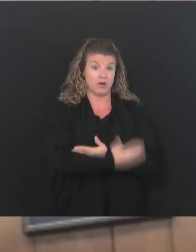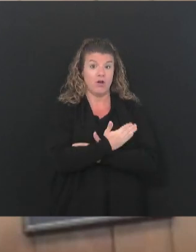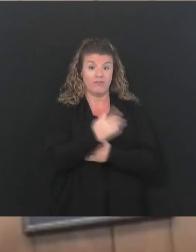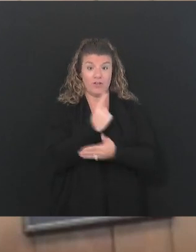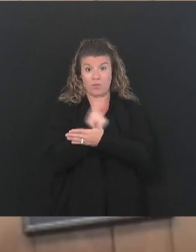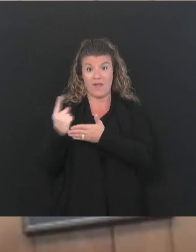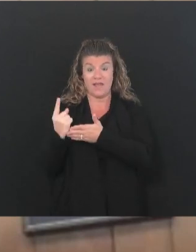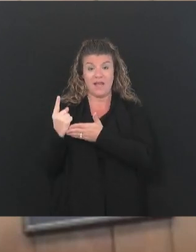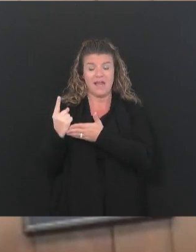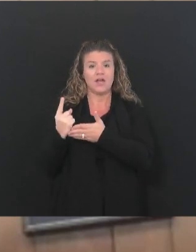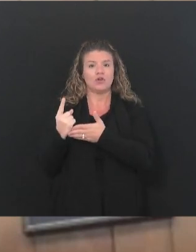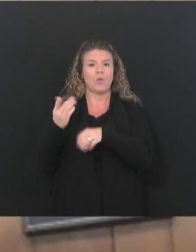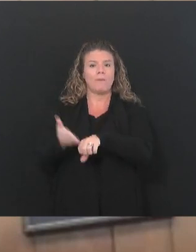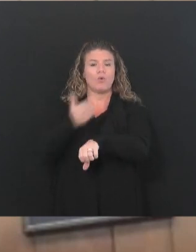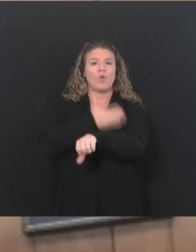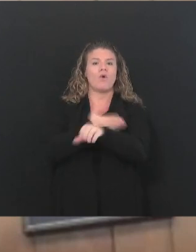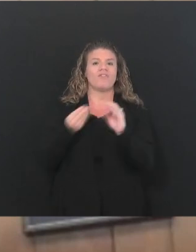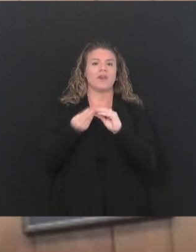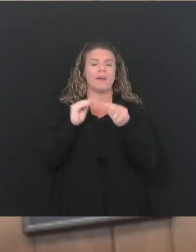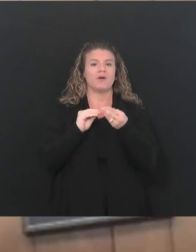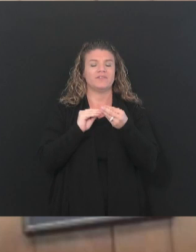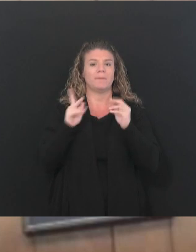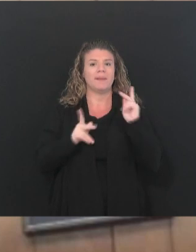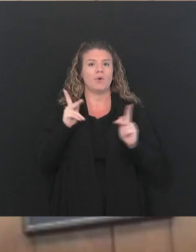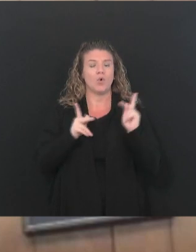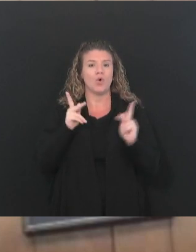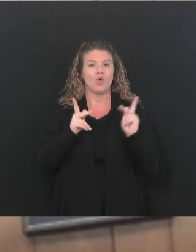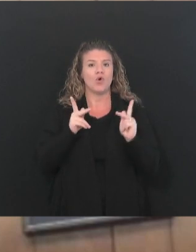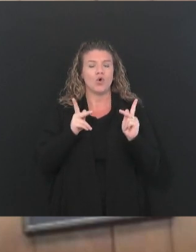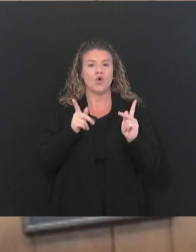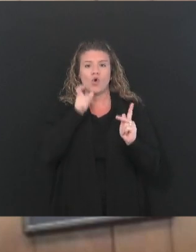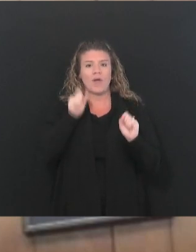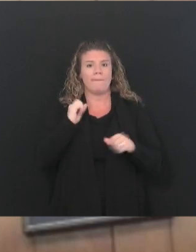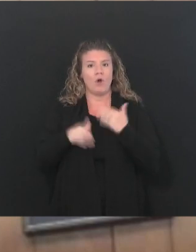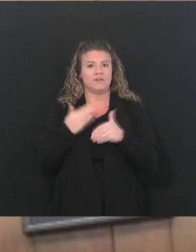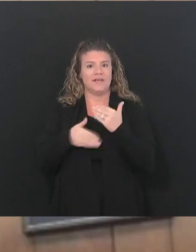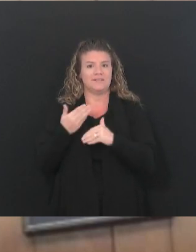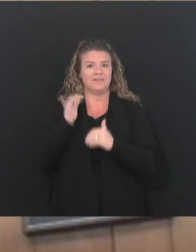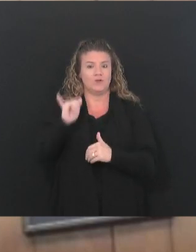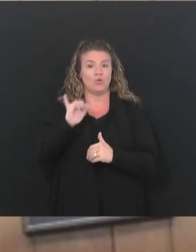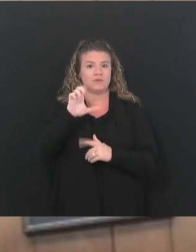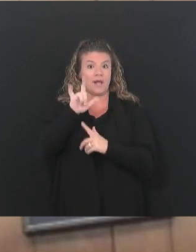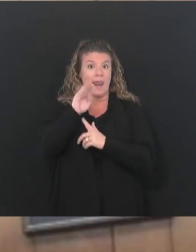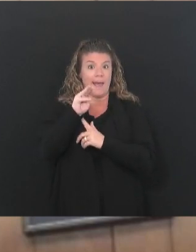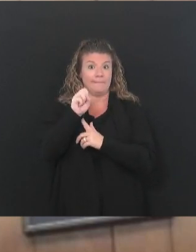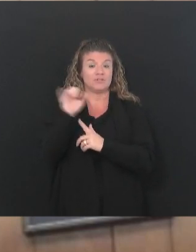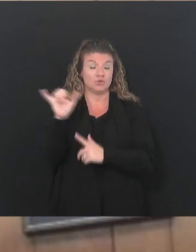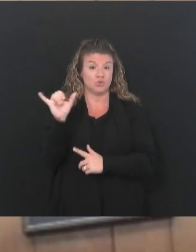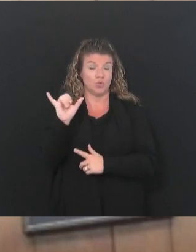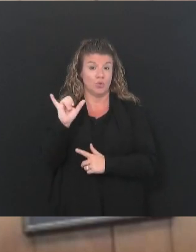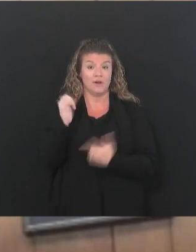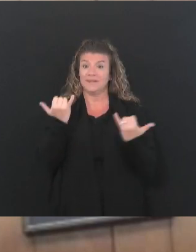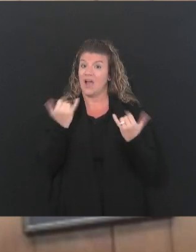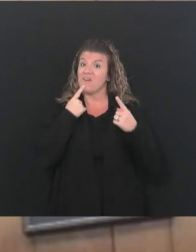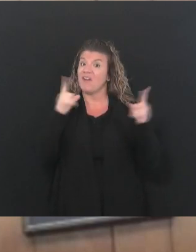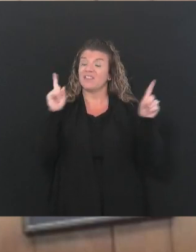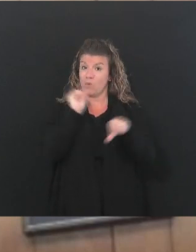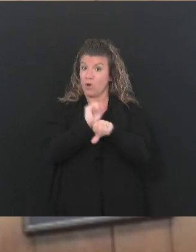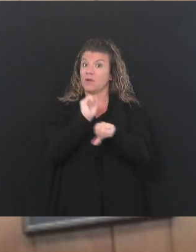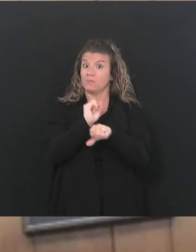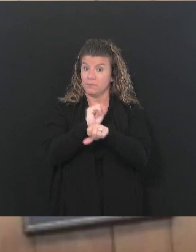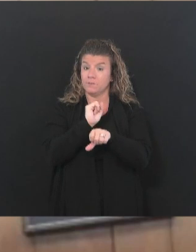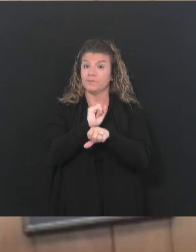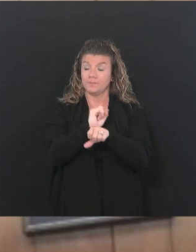also improve the number of personnel who will be able to process claims. Those are all working effectively at this